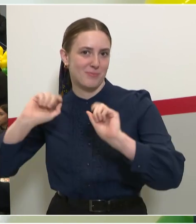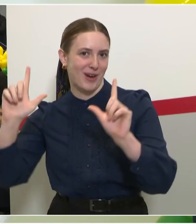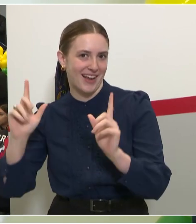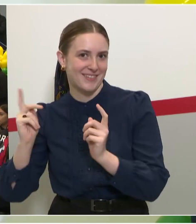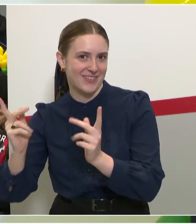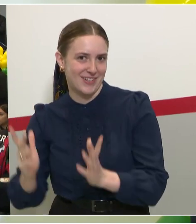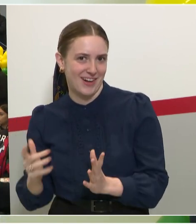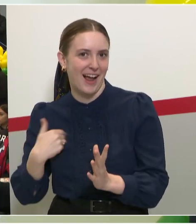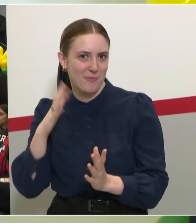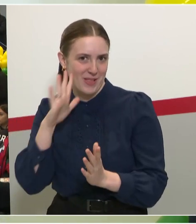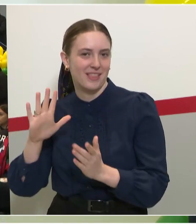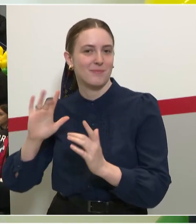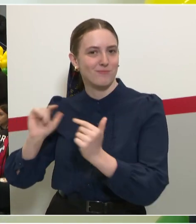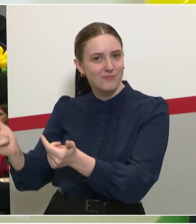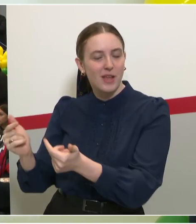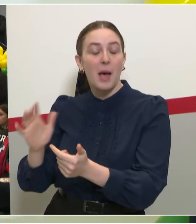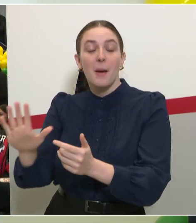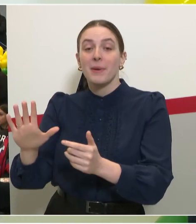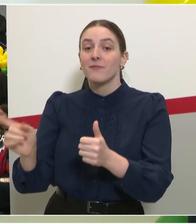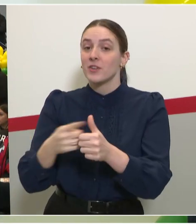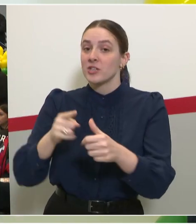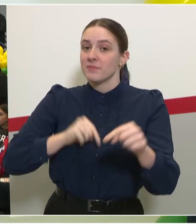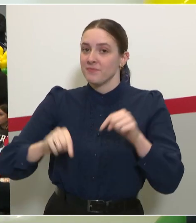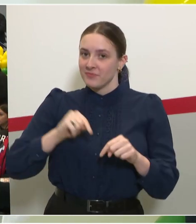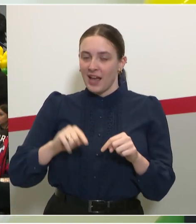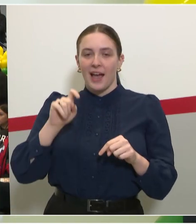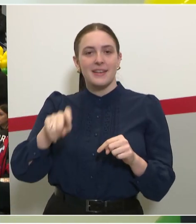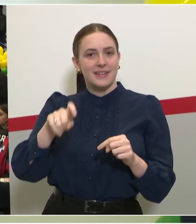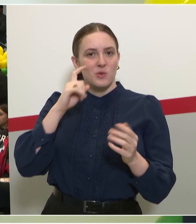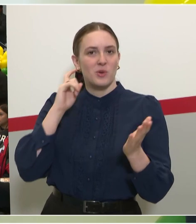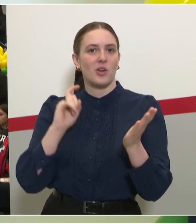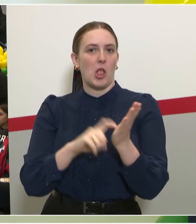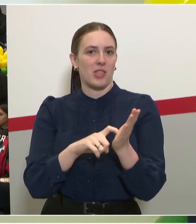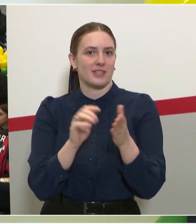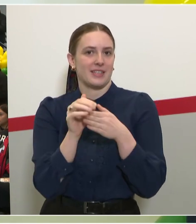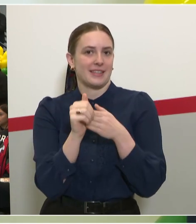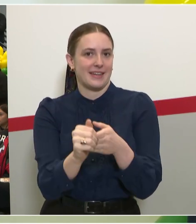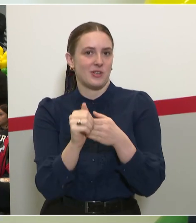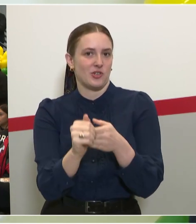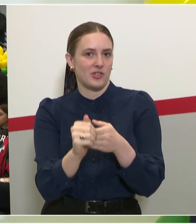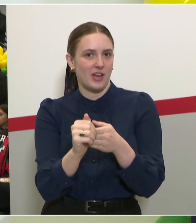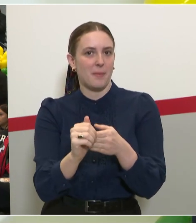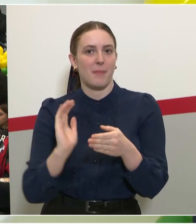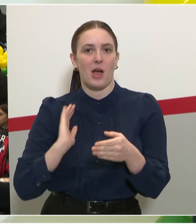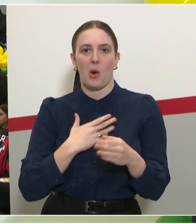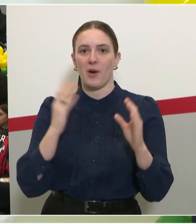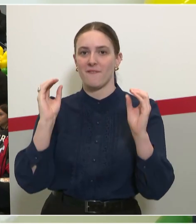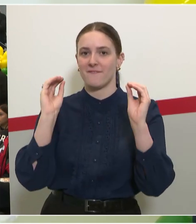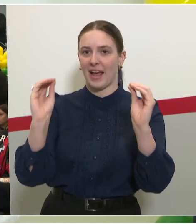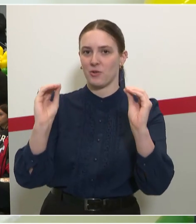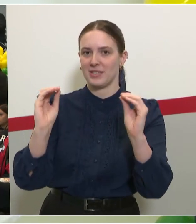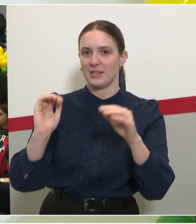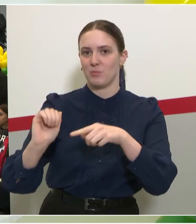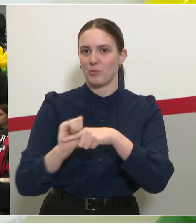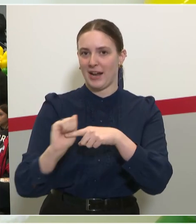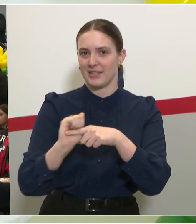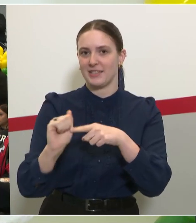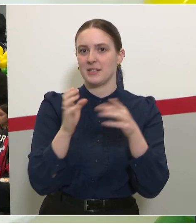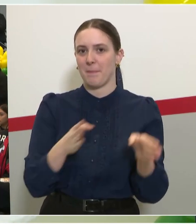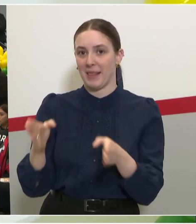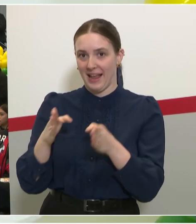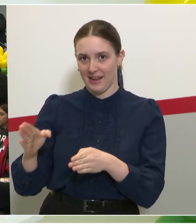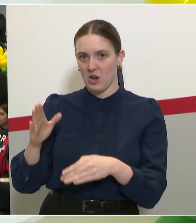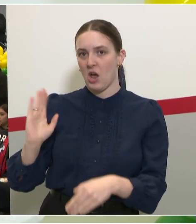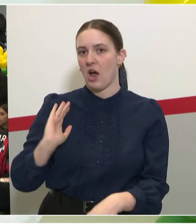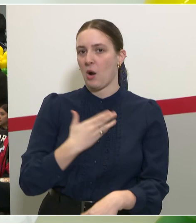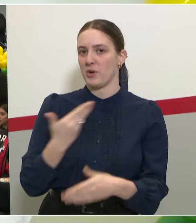I'll be introducing, I'll be remiss if I did not acknowledge the leadership at the faculty practice plan, which is our CEO,